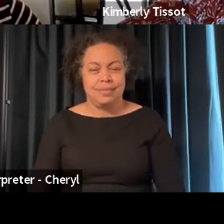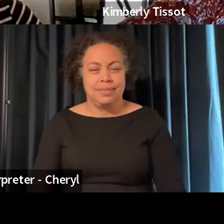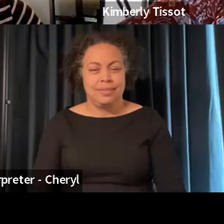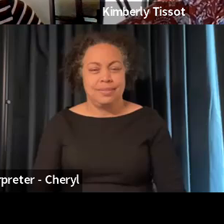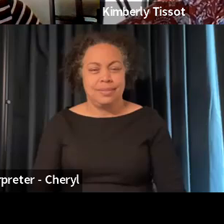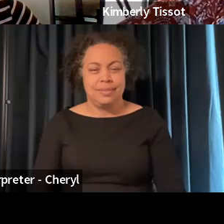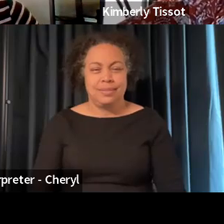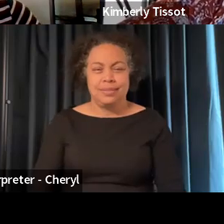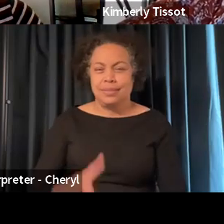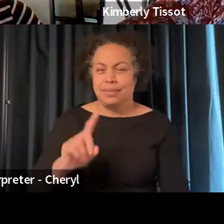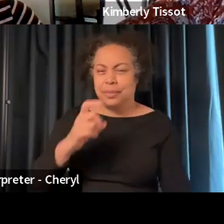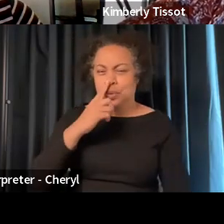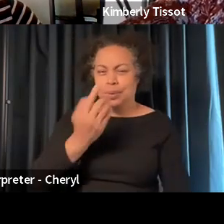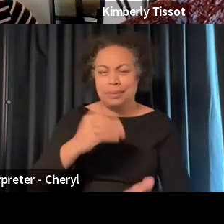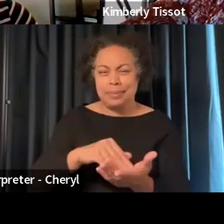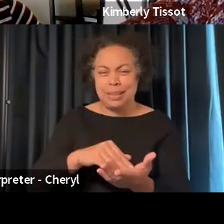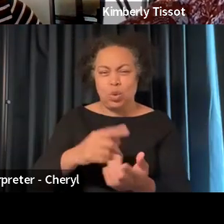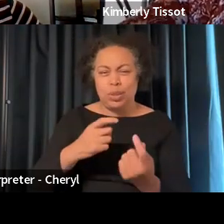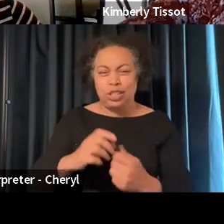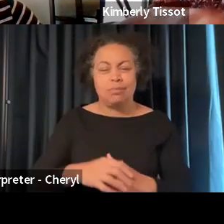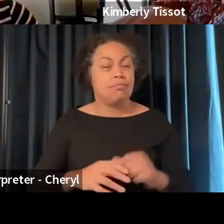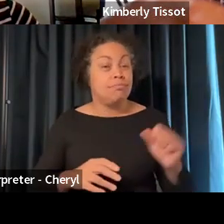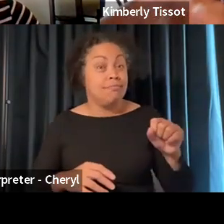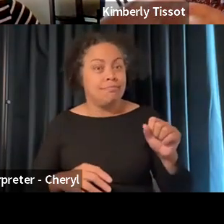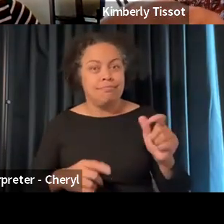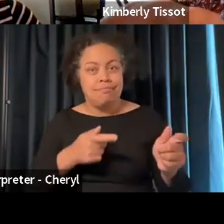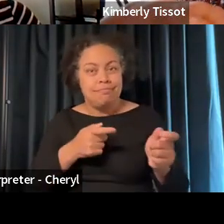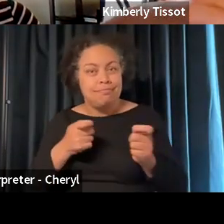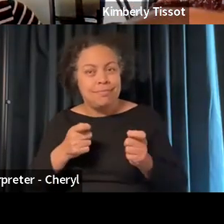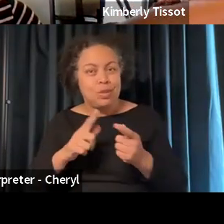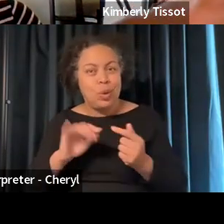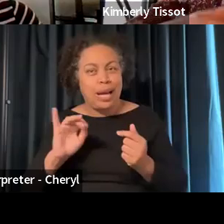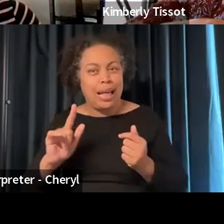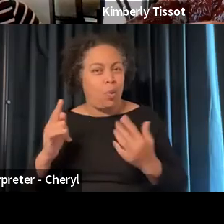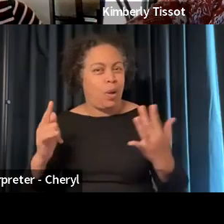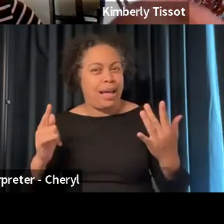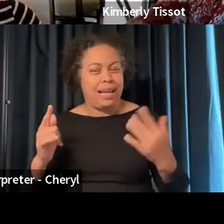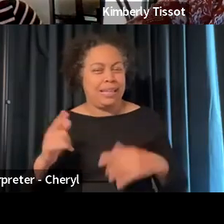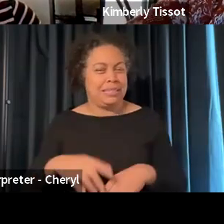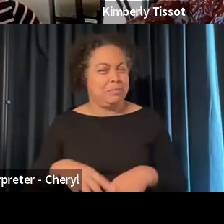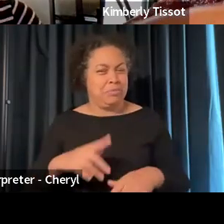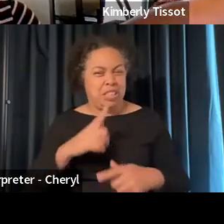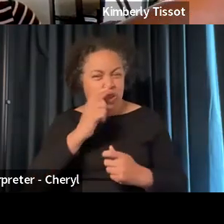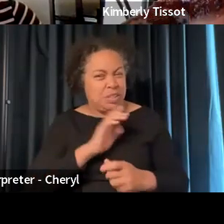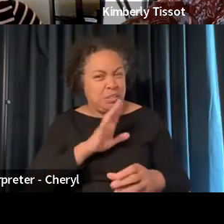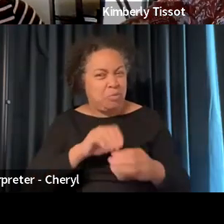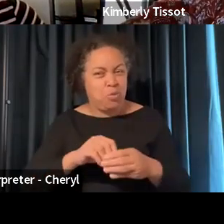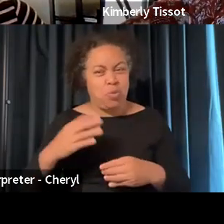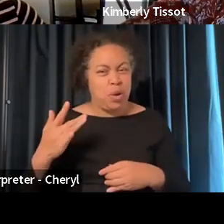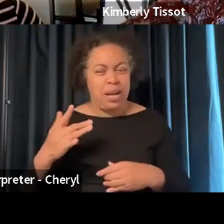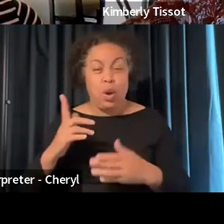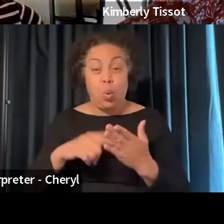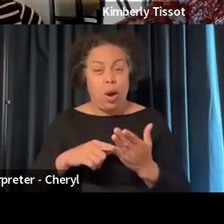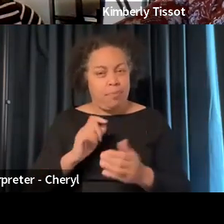Could you repeat the question? Yeah, so what attracted you to IL, the IL movement, and what keeps you going within the